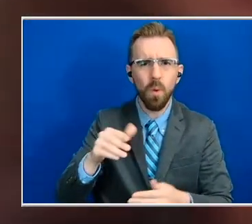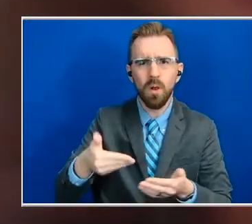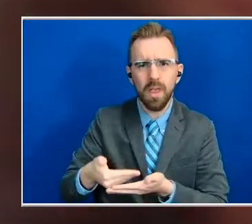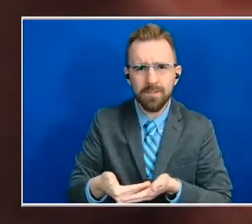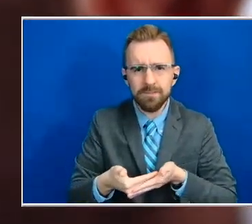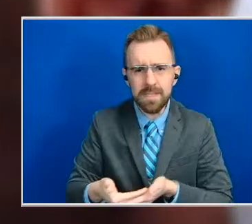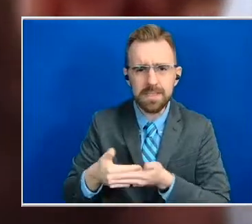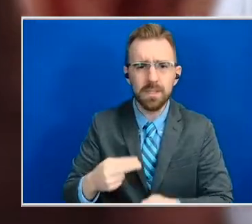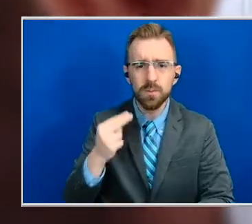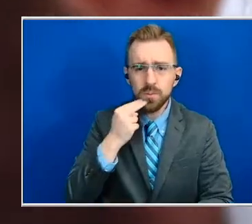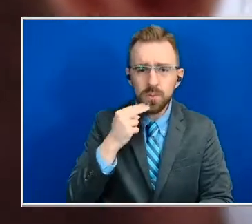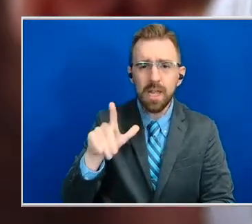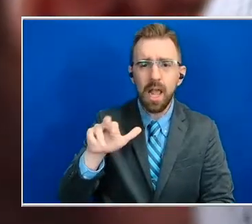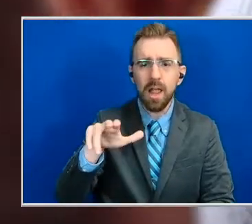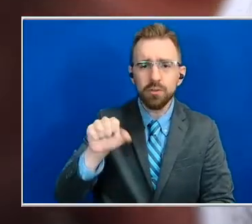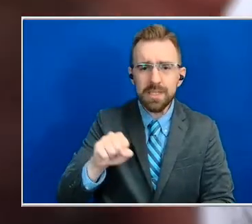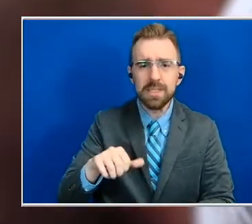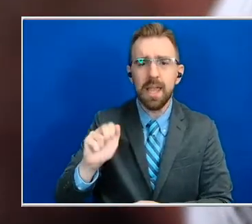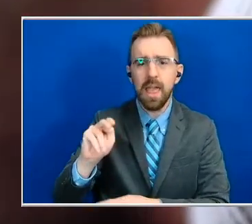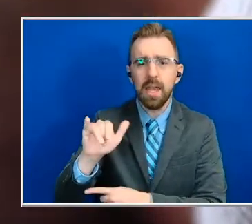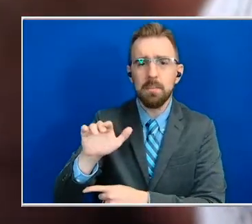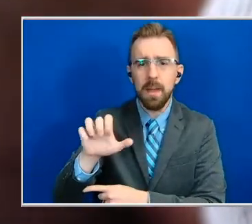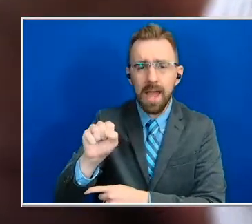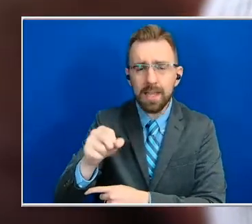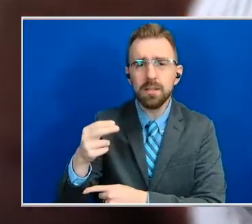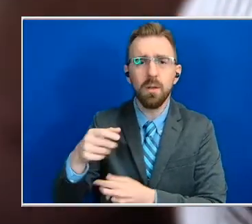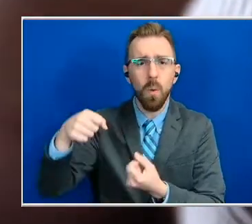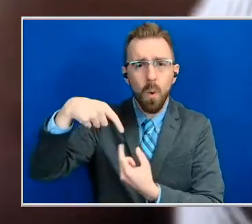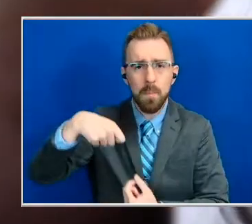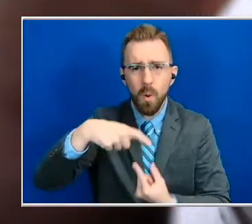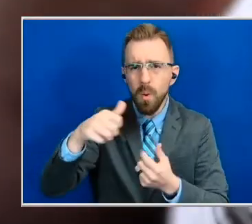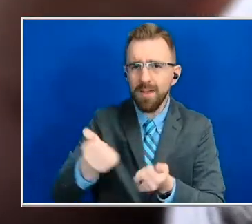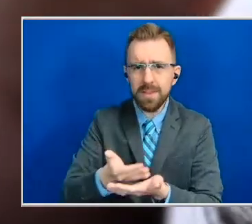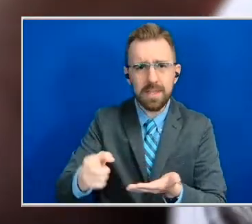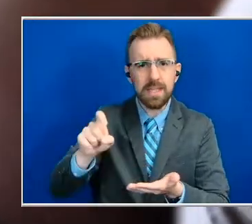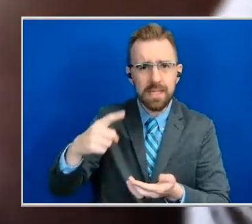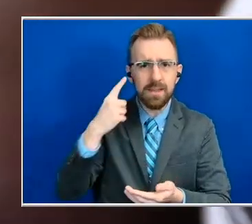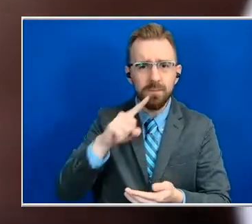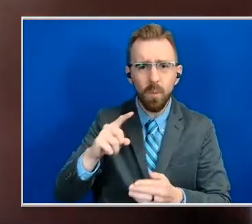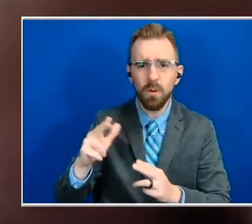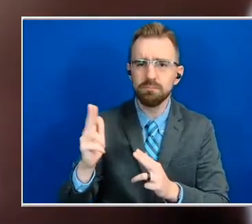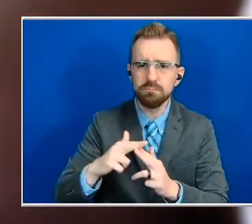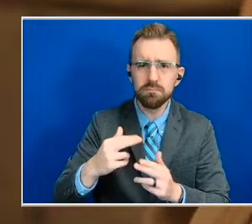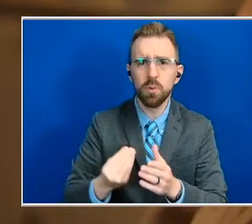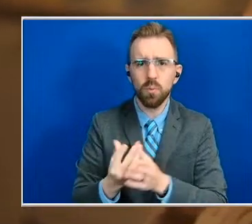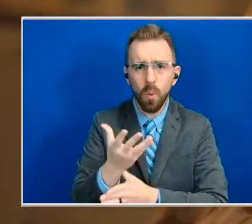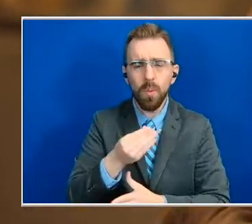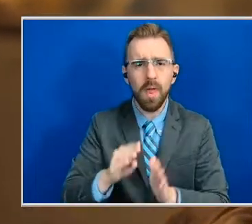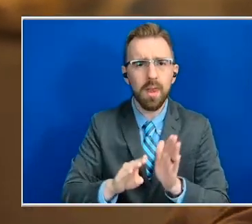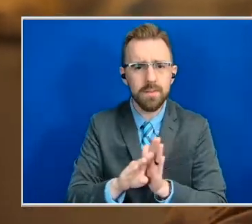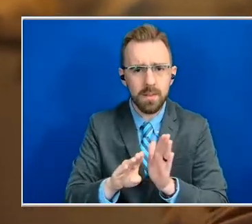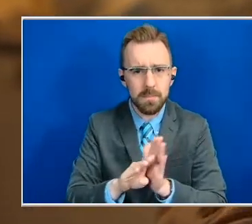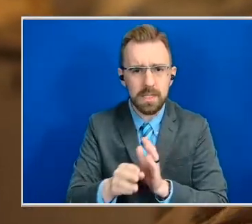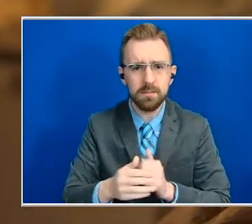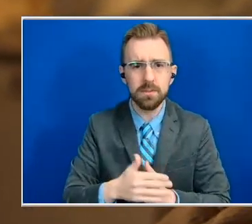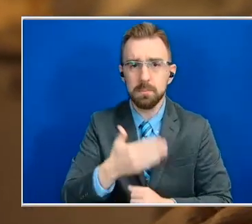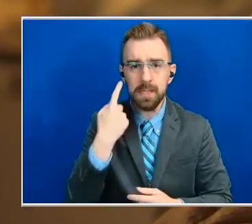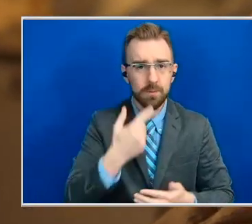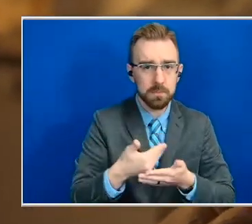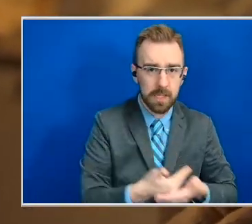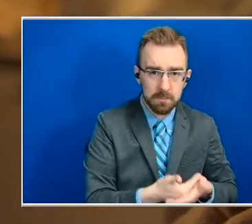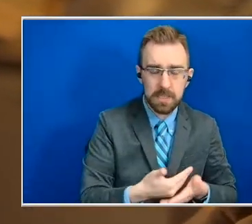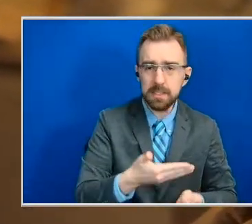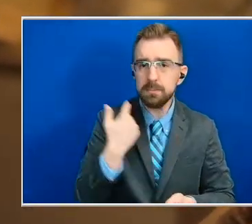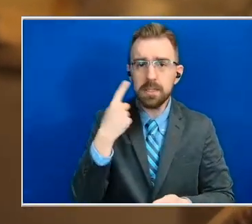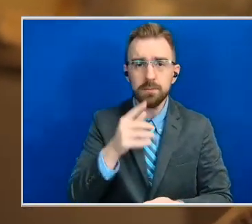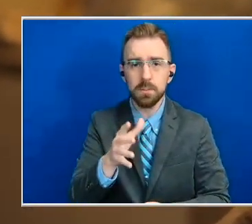calories, antibodies, hormones, everything needed for optimal growth and development. It's best for baby, it's best for mom.